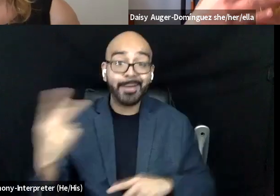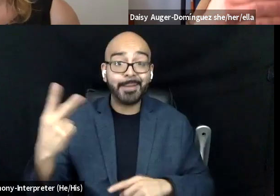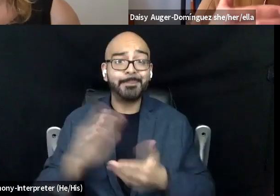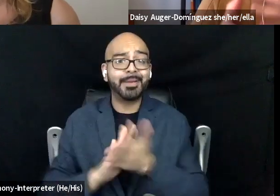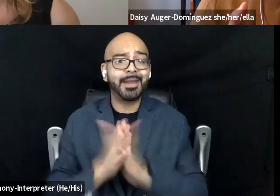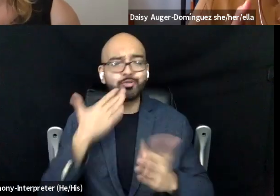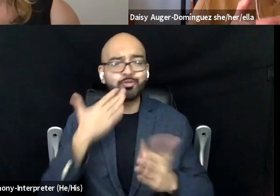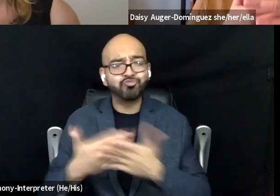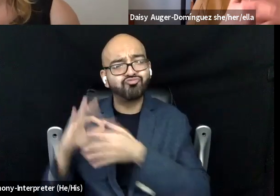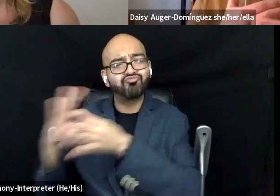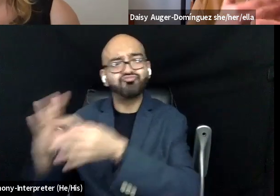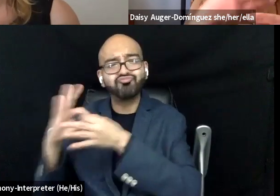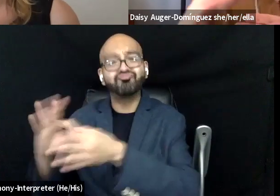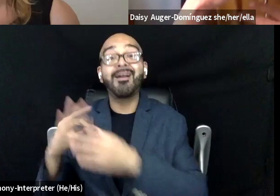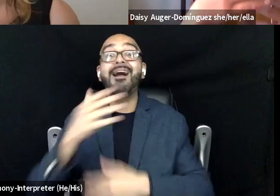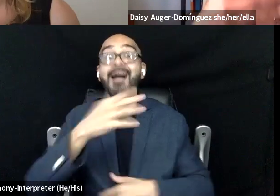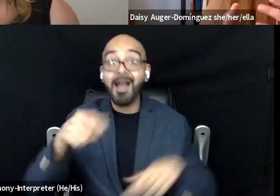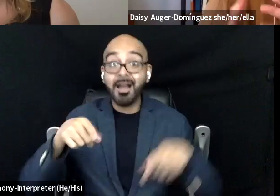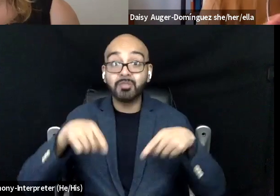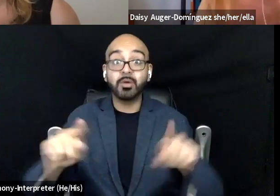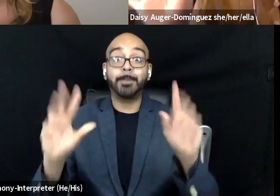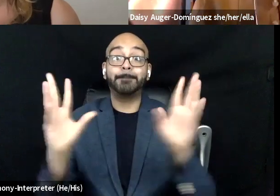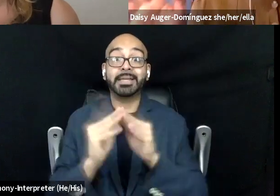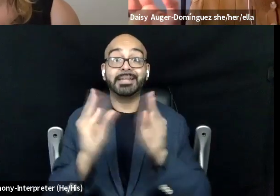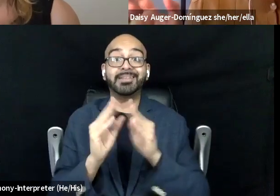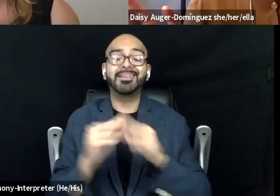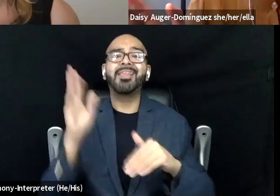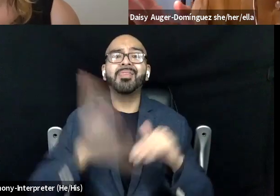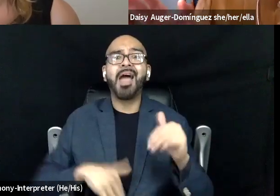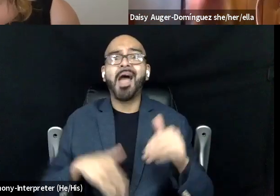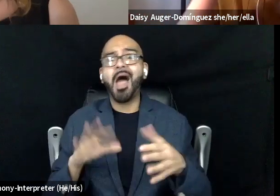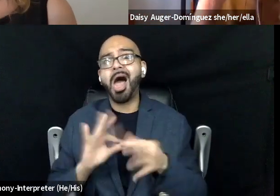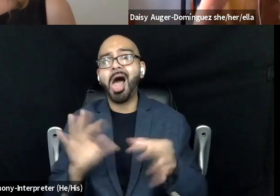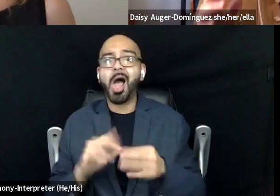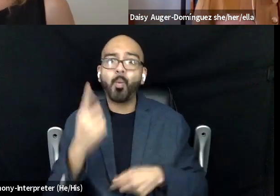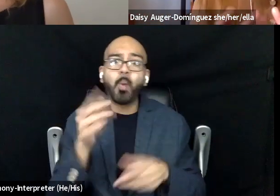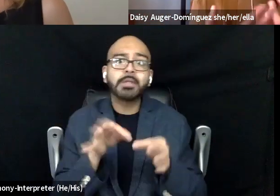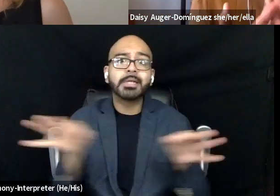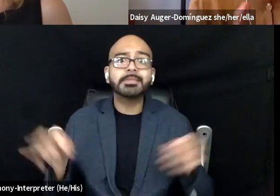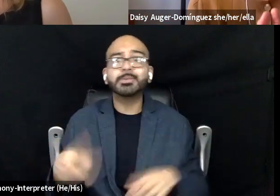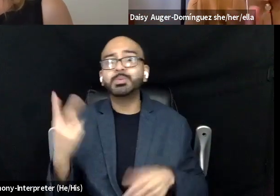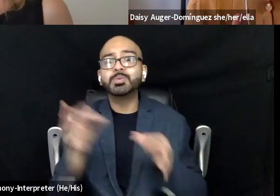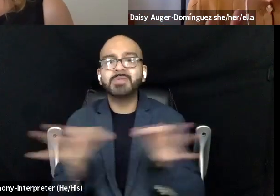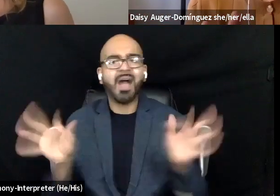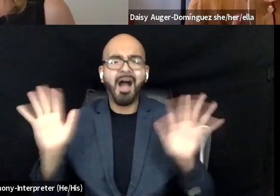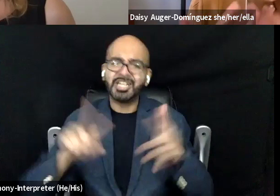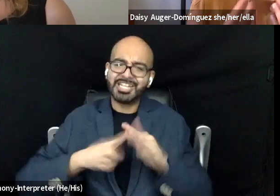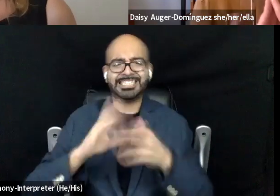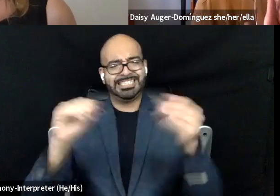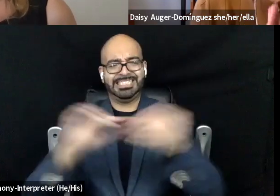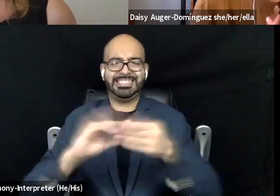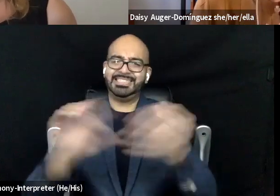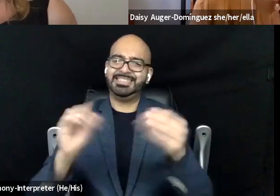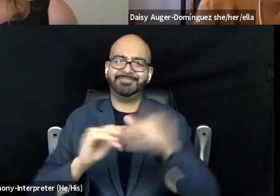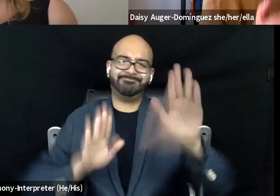only started talking one sentence, two sentences, then you couldn't shut me up after that. But you know, that's how I found my confidence. I'm